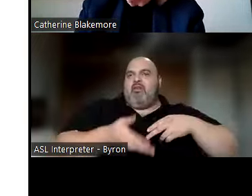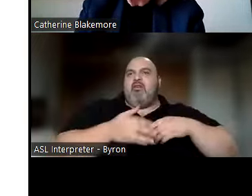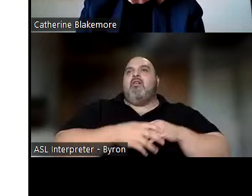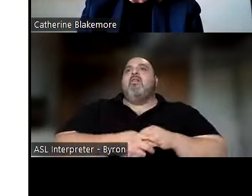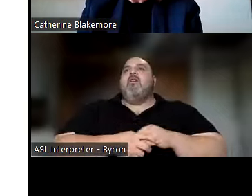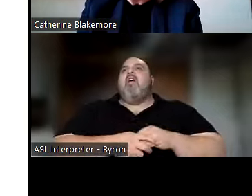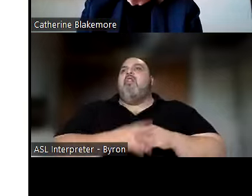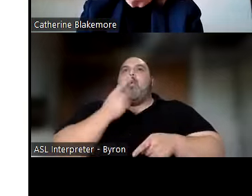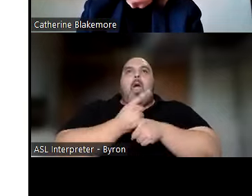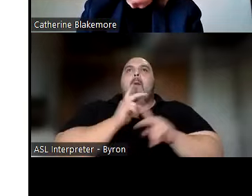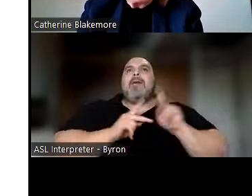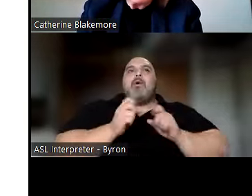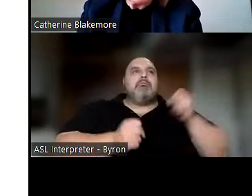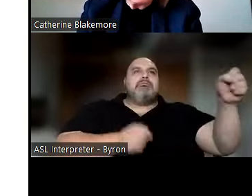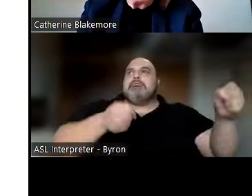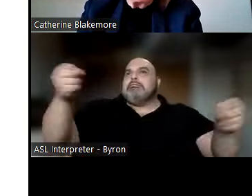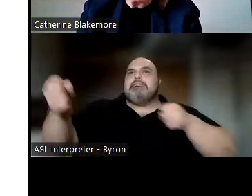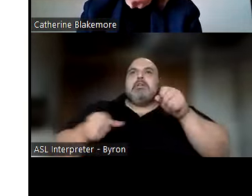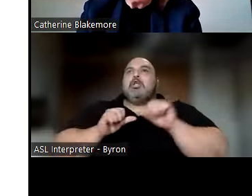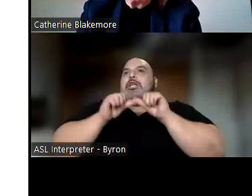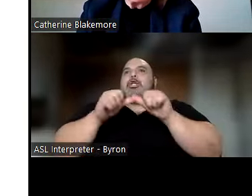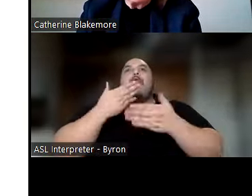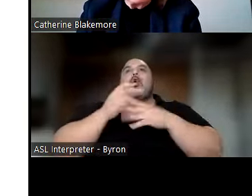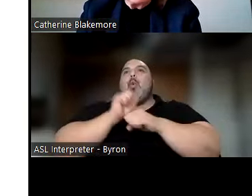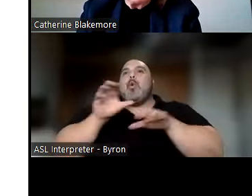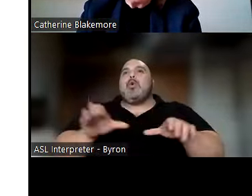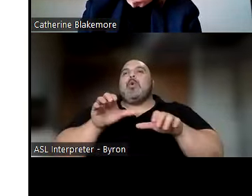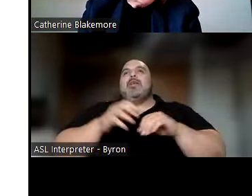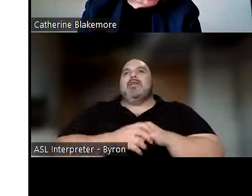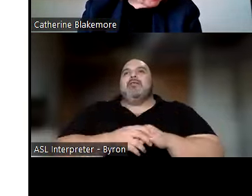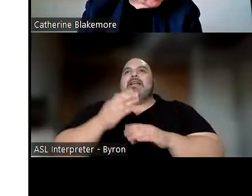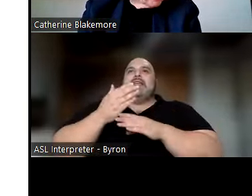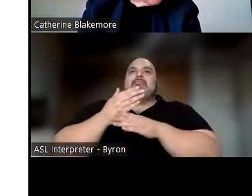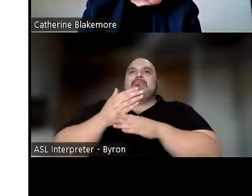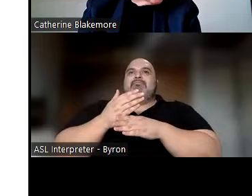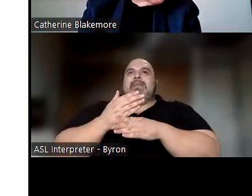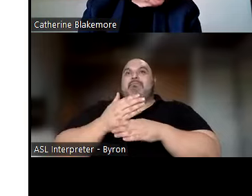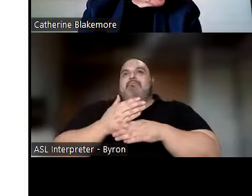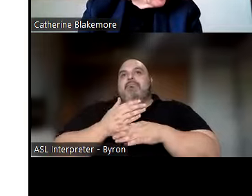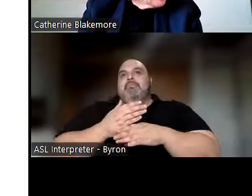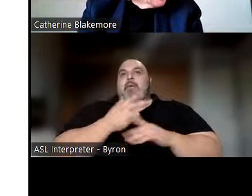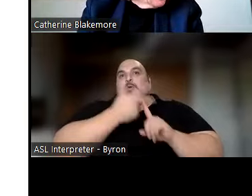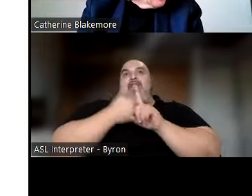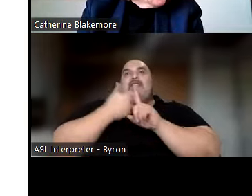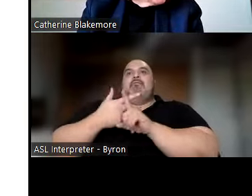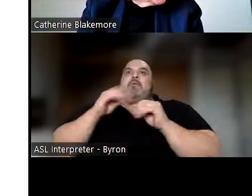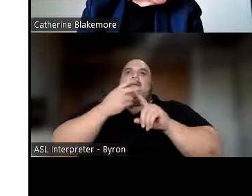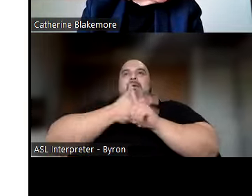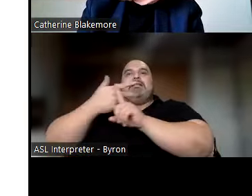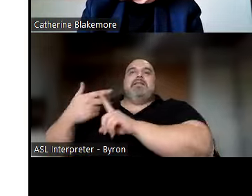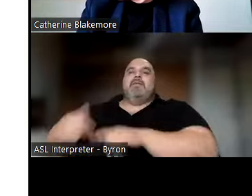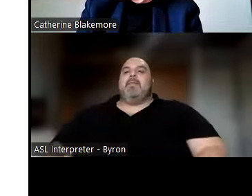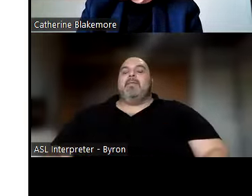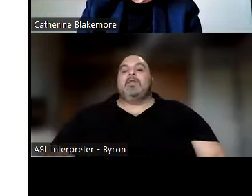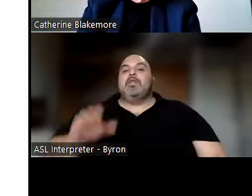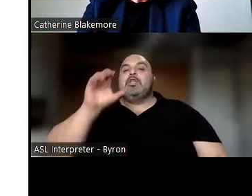the right people in the right place to continue the good work we're doing in between our quarterly meetings.